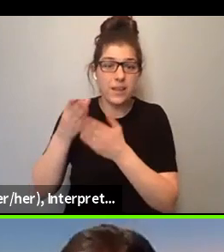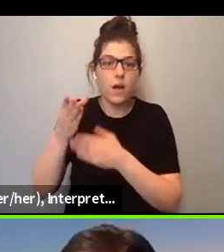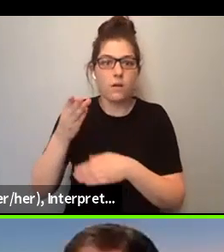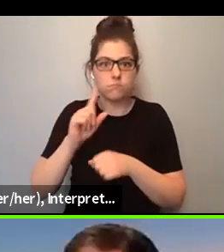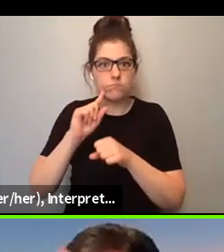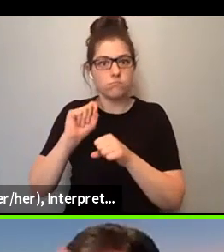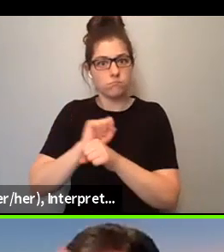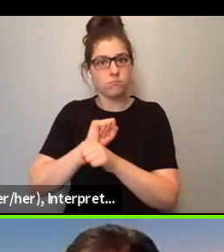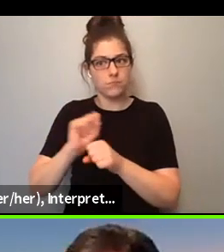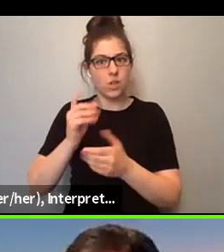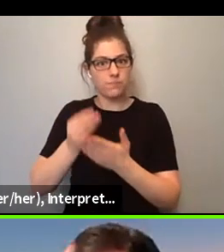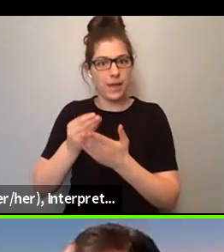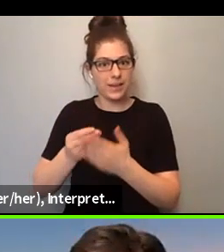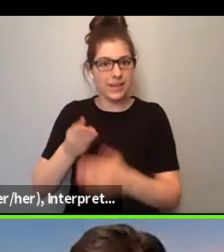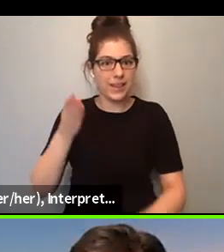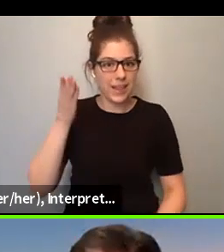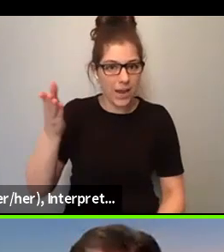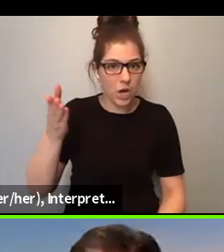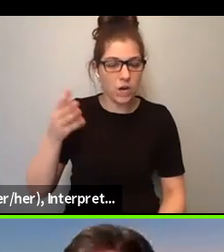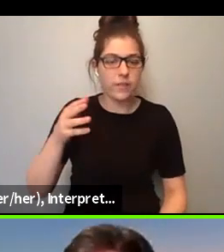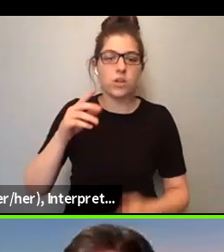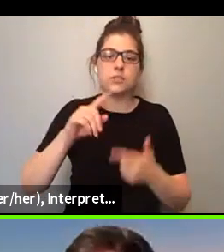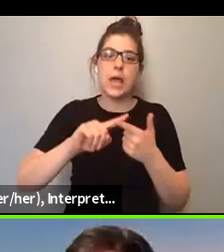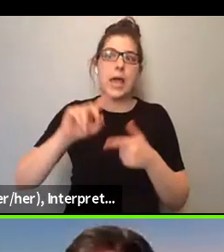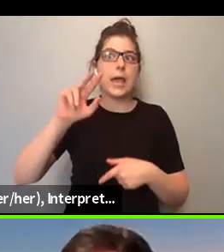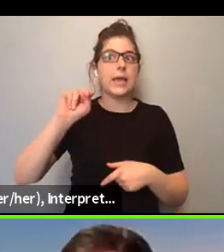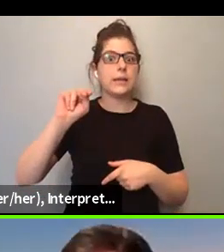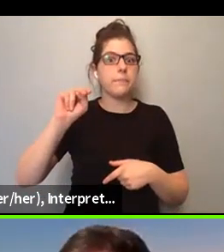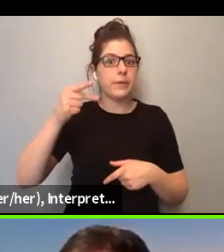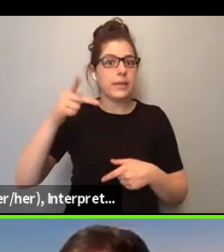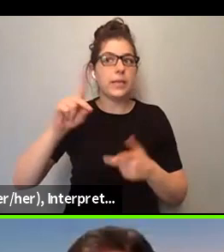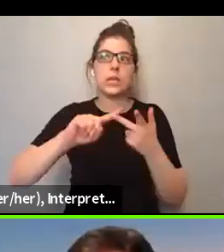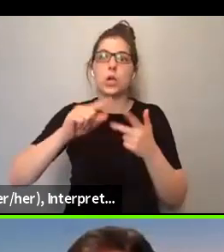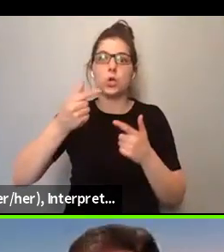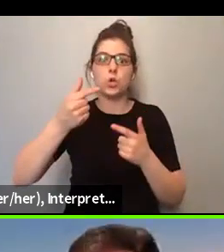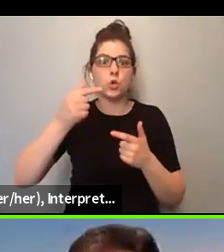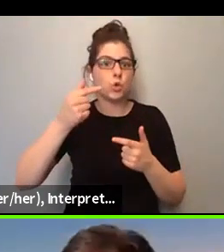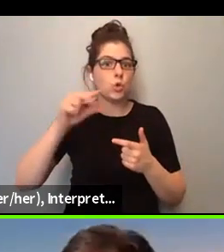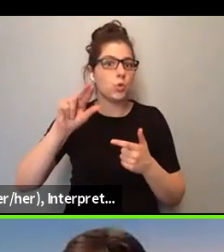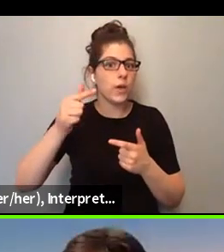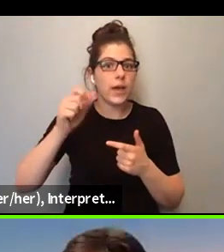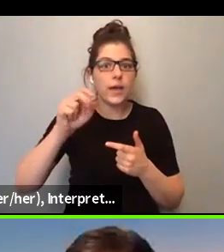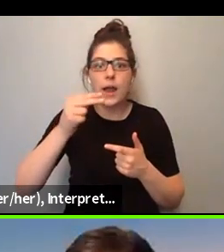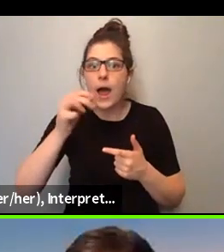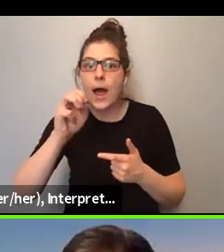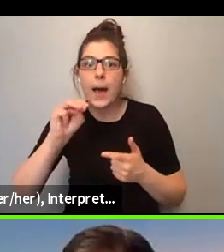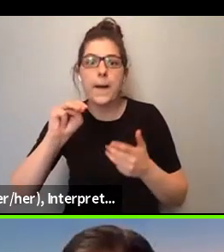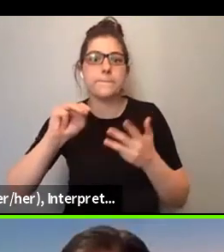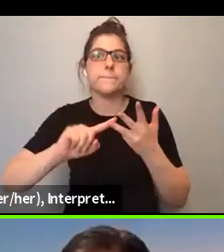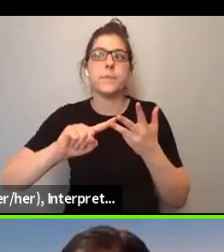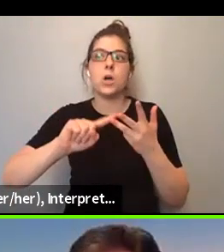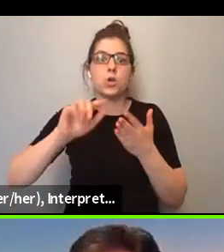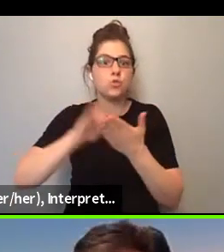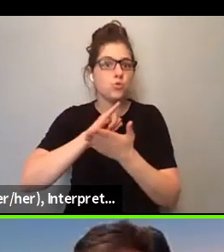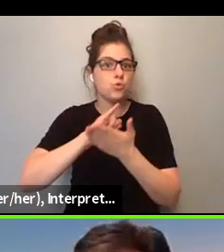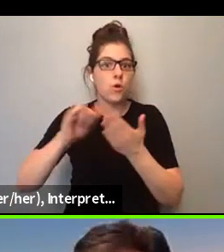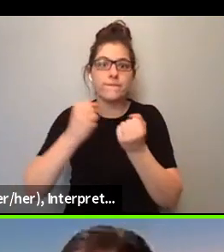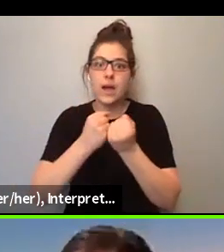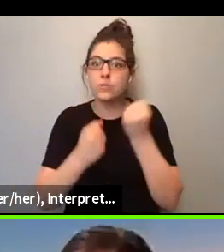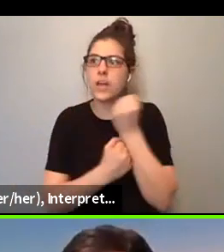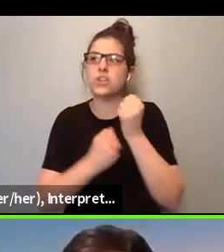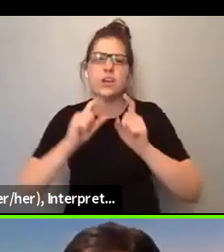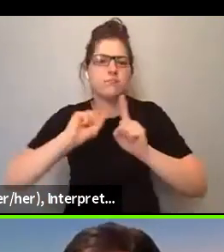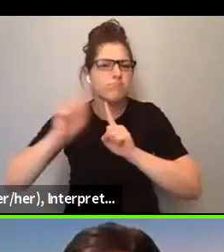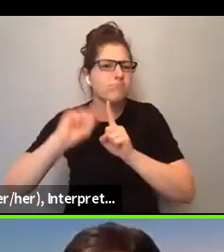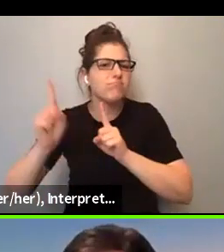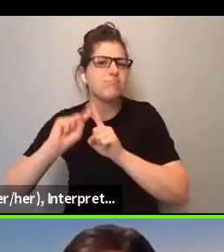There's MAP, there's NPN, there's NDP, there's Guggenheim, there's Jerome, there's New York Foundation for the Arts, there's Creative Capital, there's